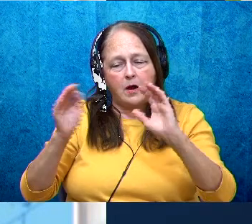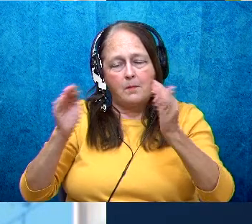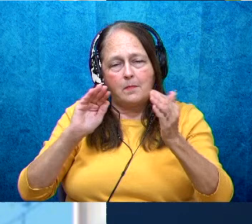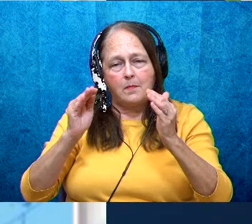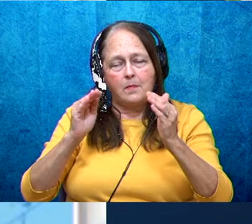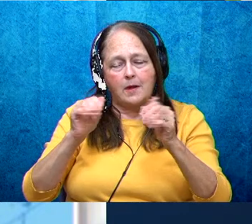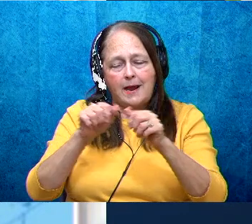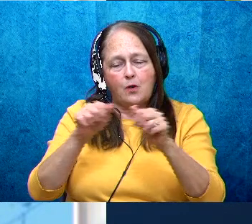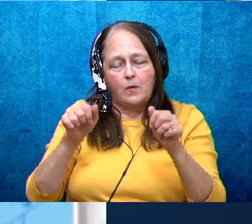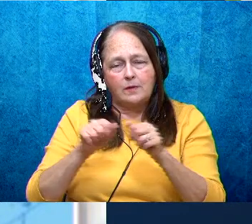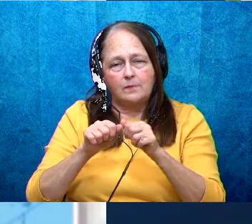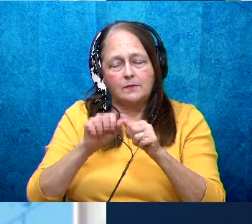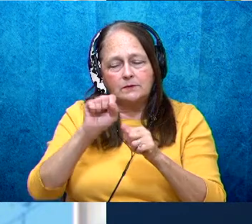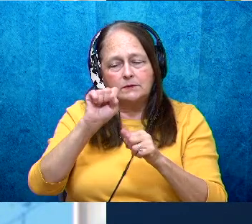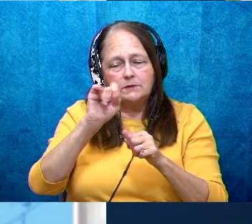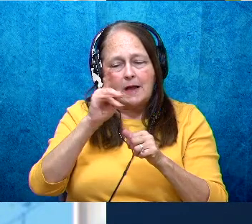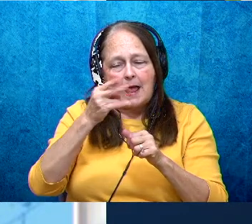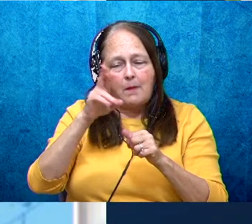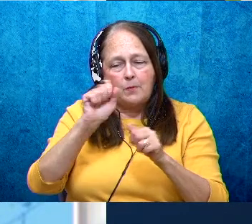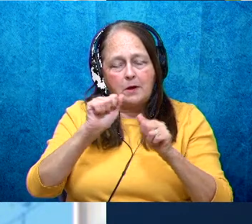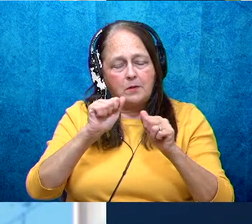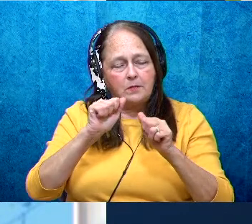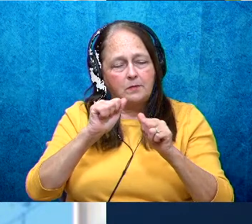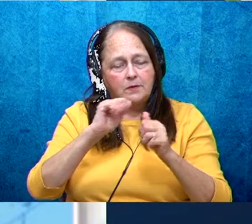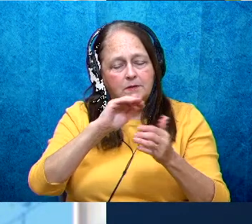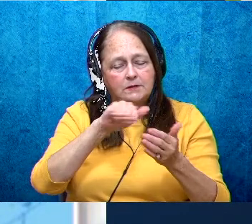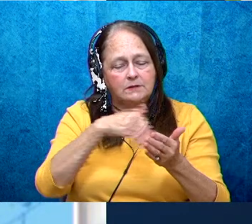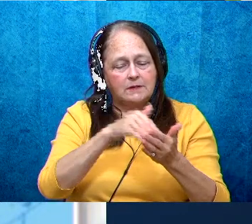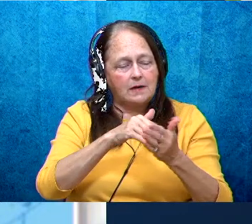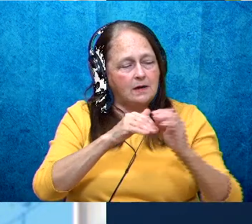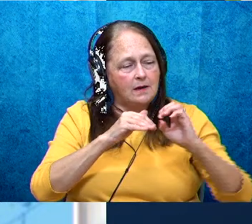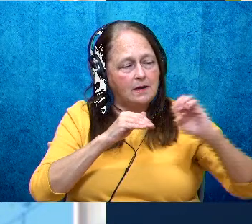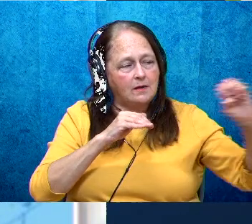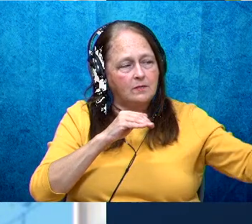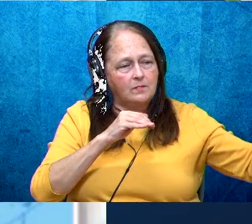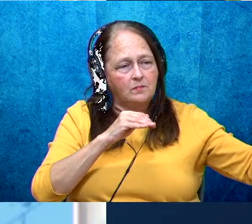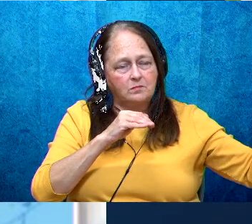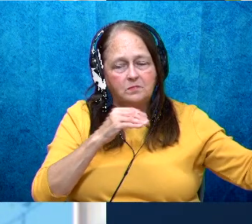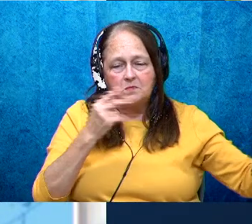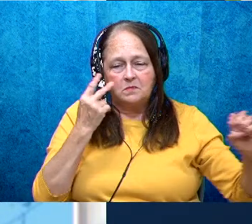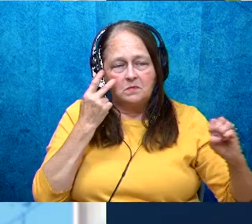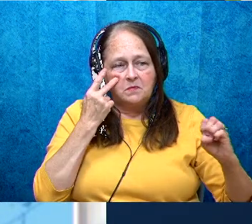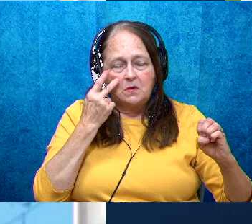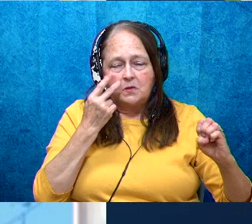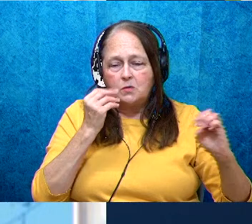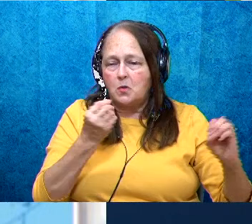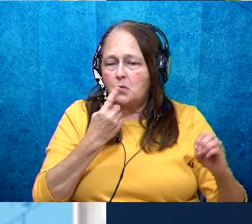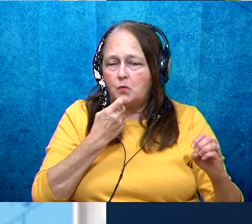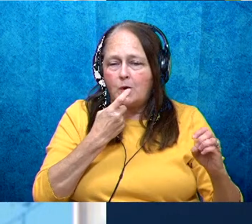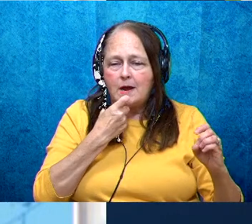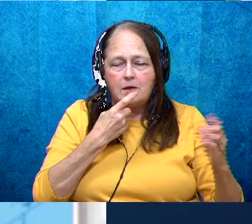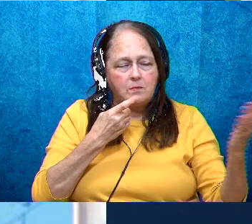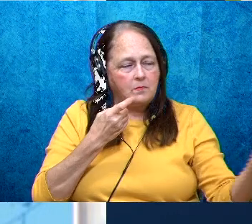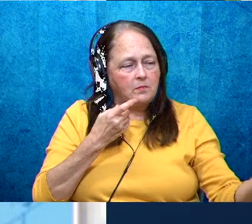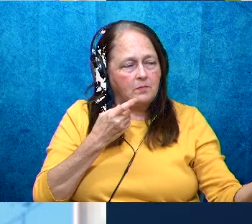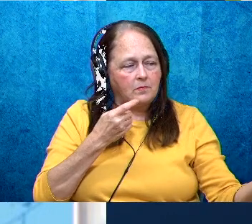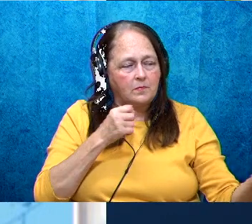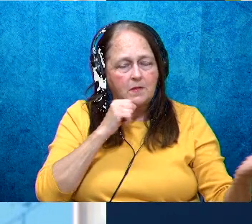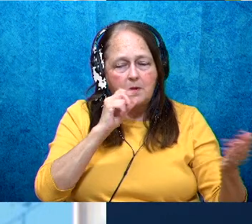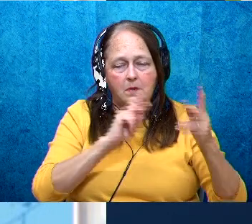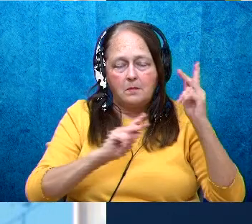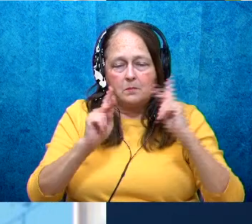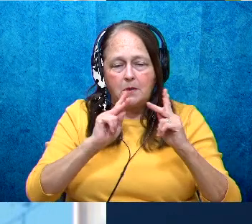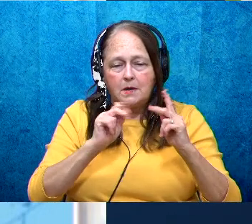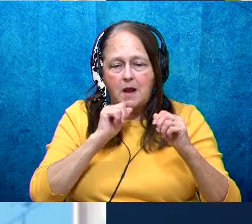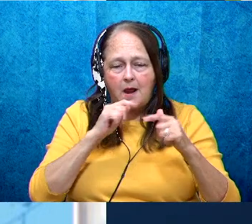that to Siberia, out in central and eastern Russia, you really don't see a lot of red, do you? That's not to say that people don't